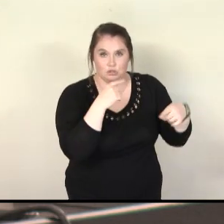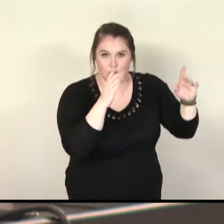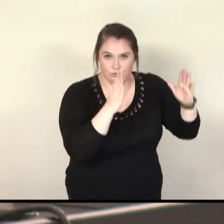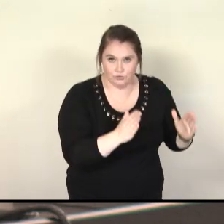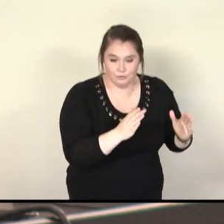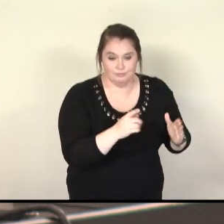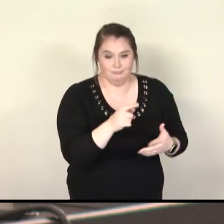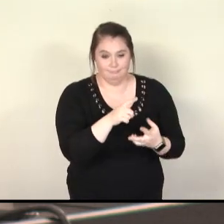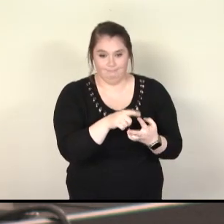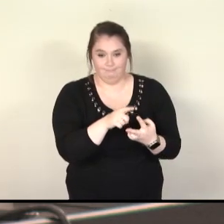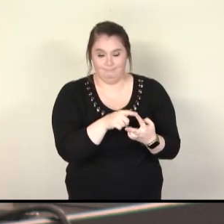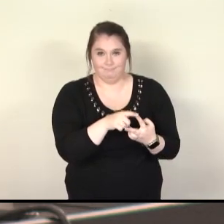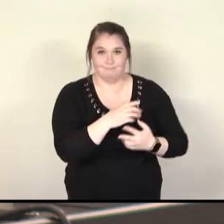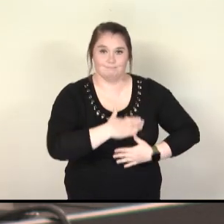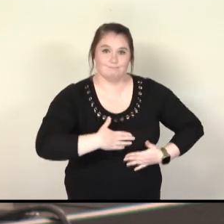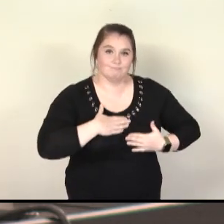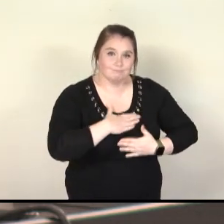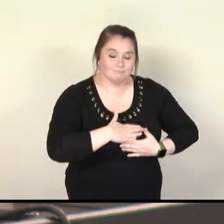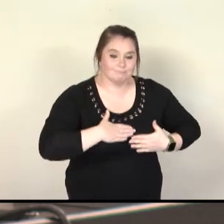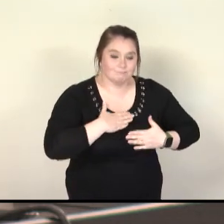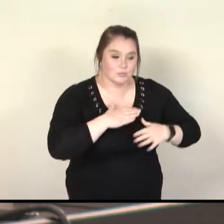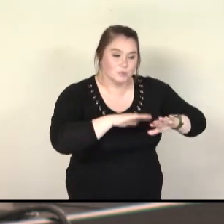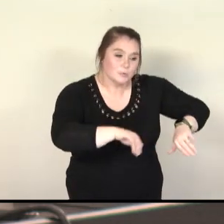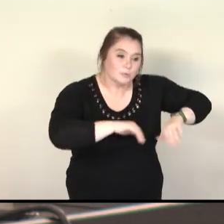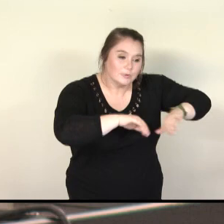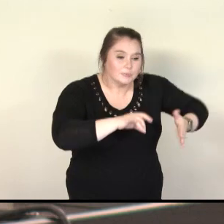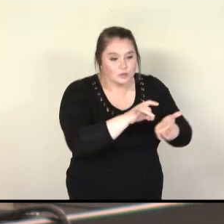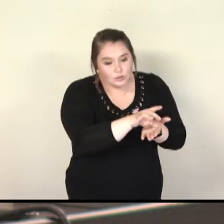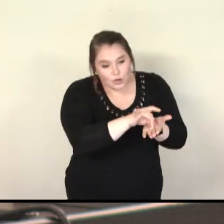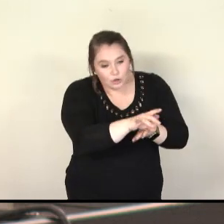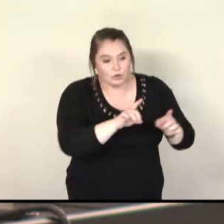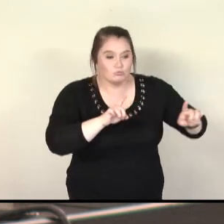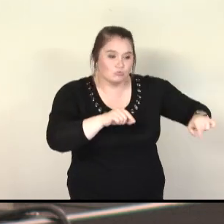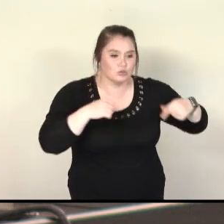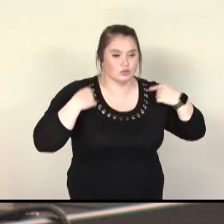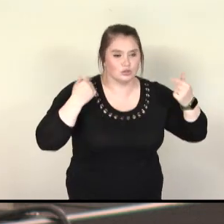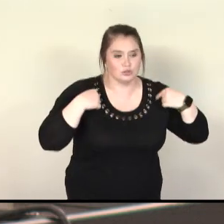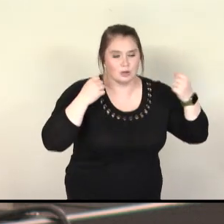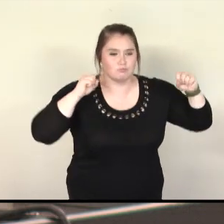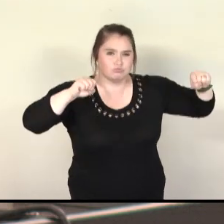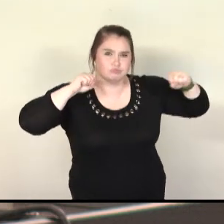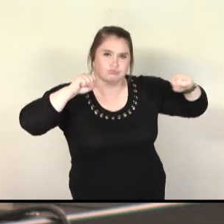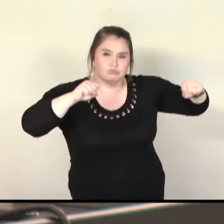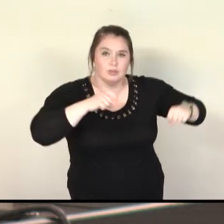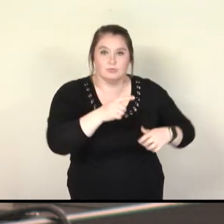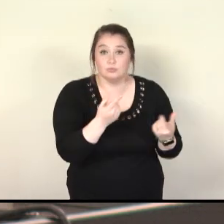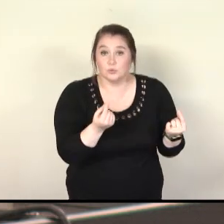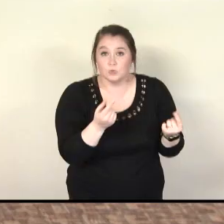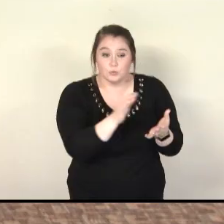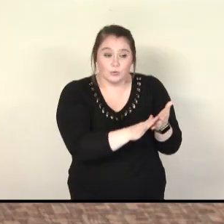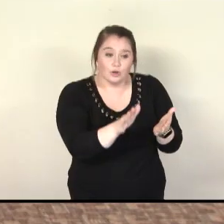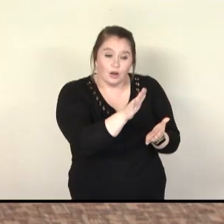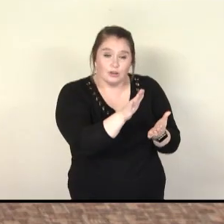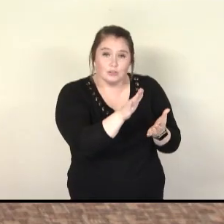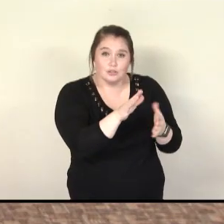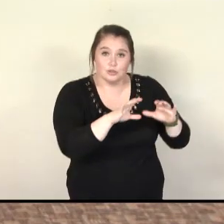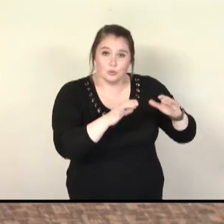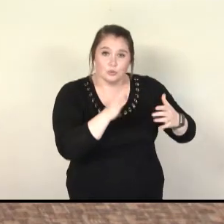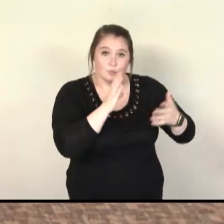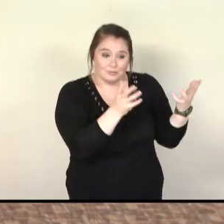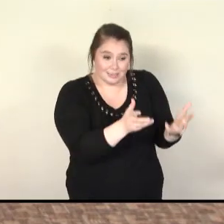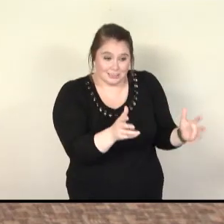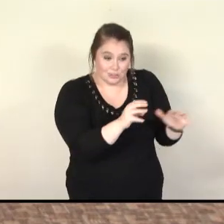play soccer, go bike riding, swimming, and go to the gym. Emmanuel is on track to complete his college algebra course at